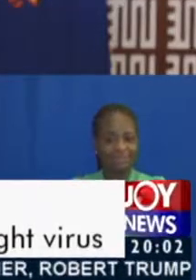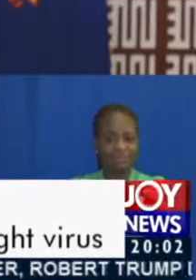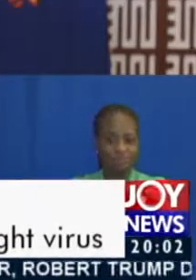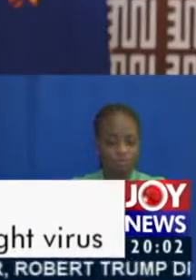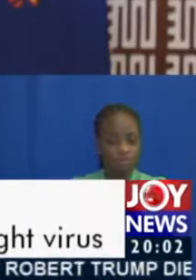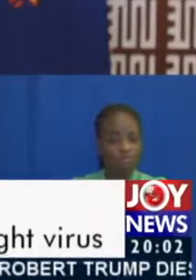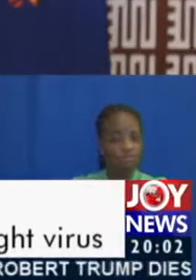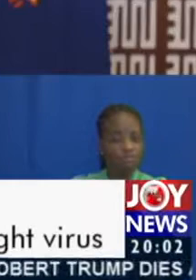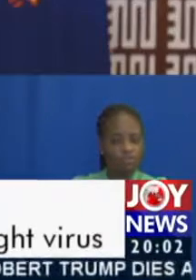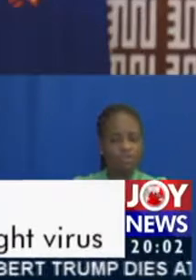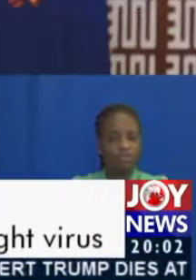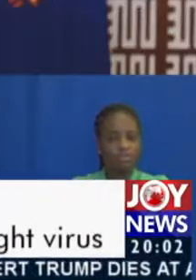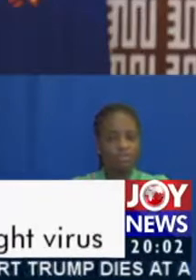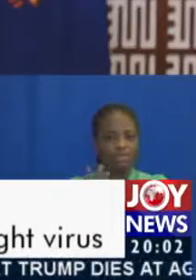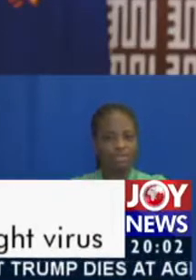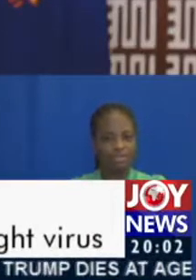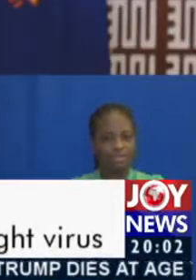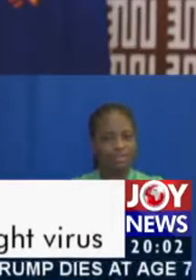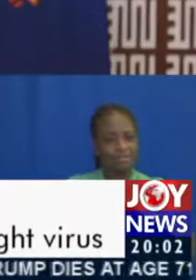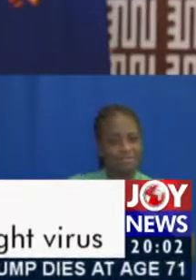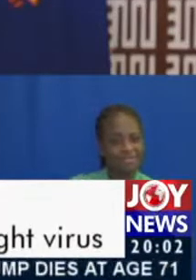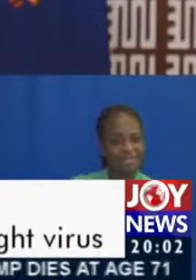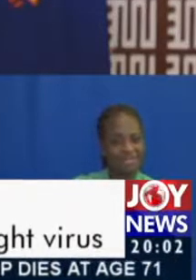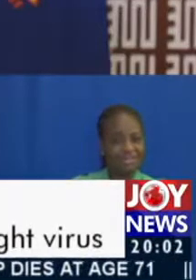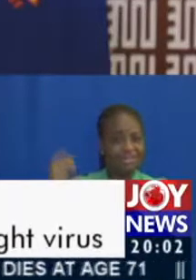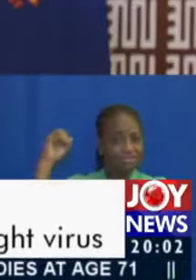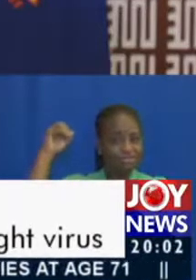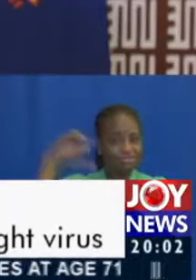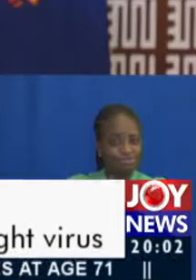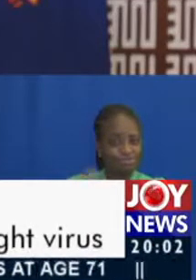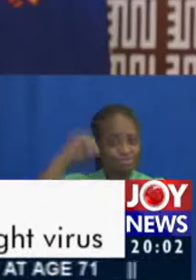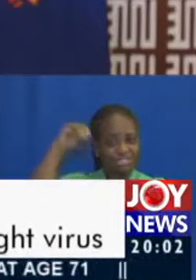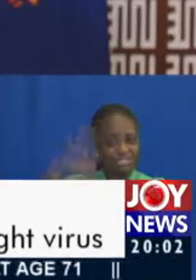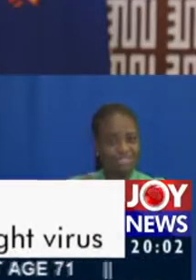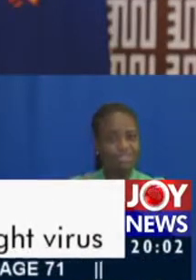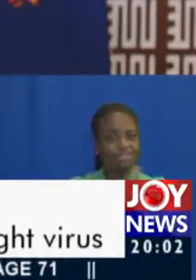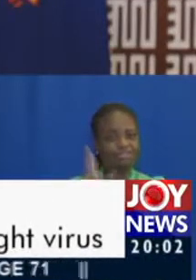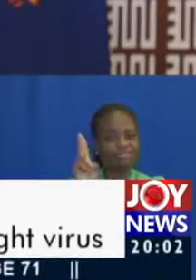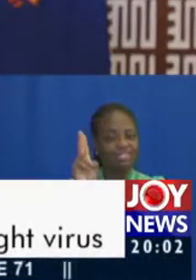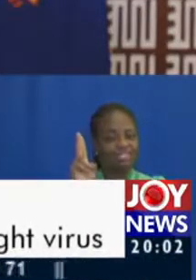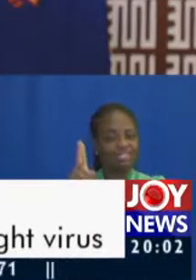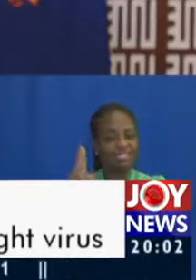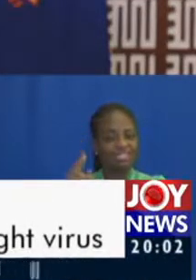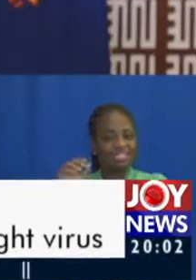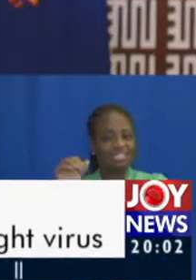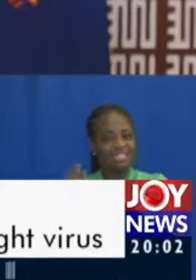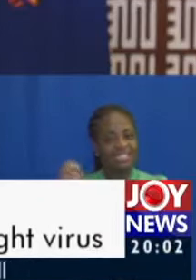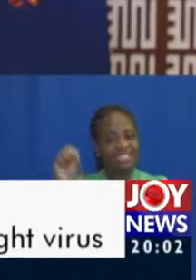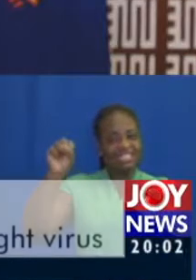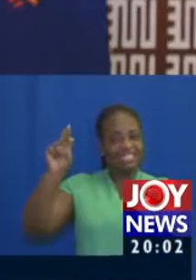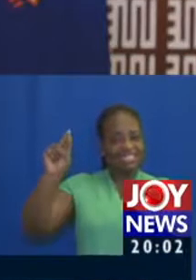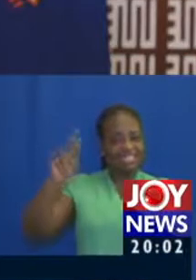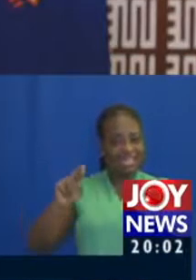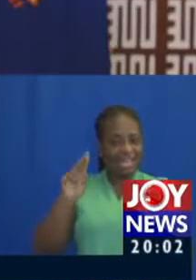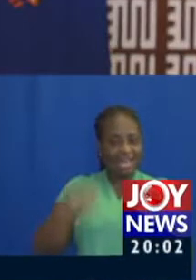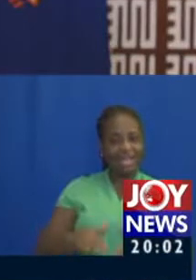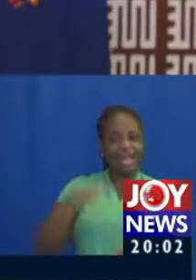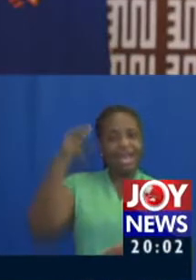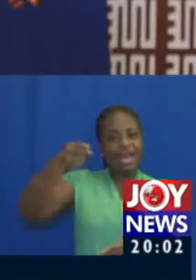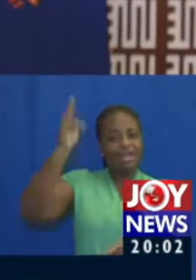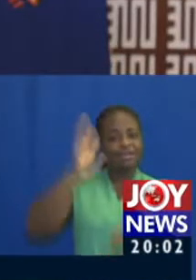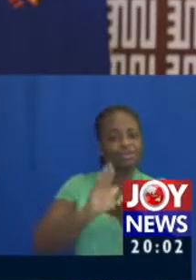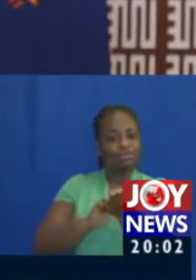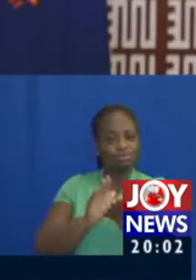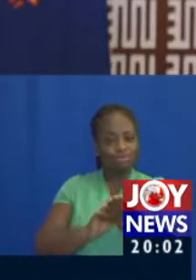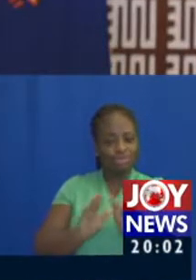distancing. Our final year students in university, senior and junior high schools, have returned